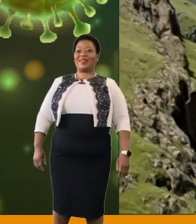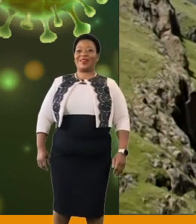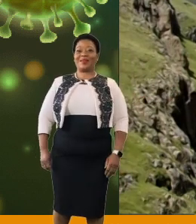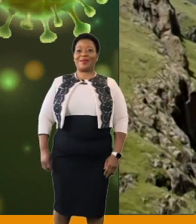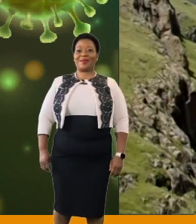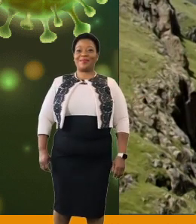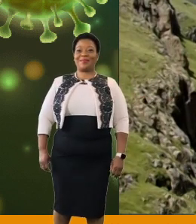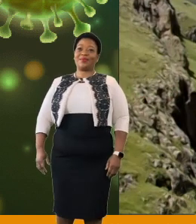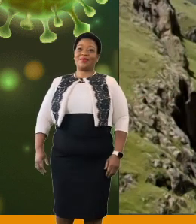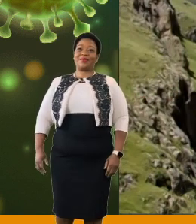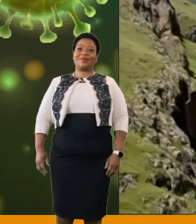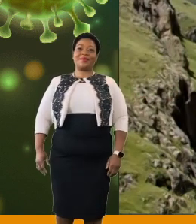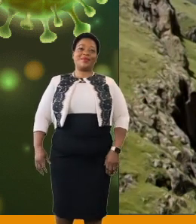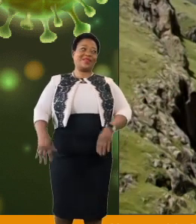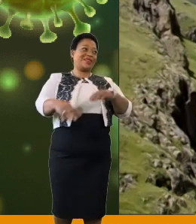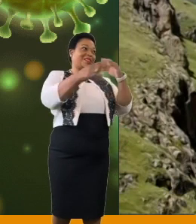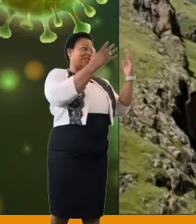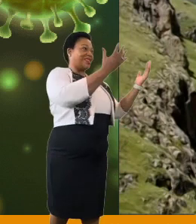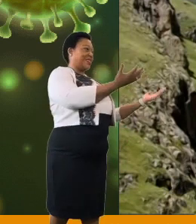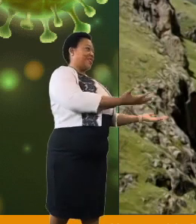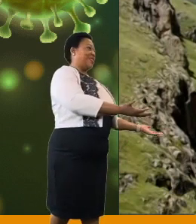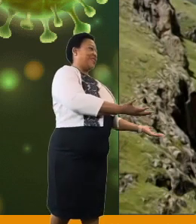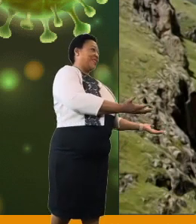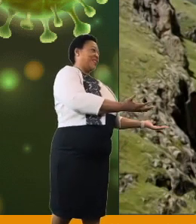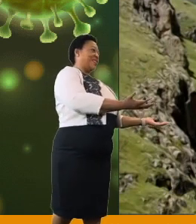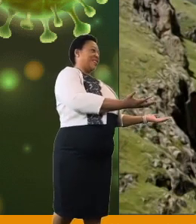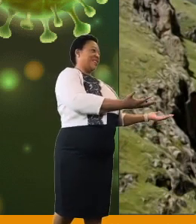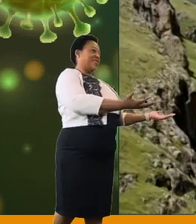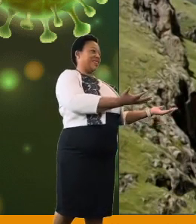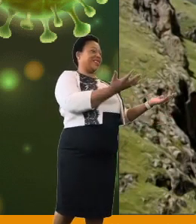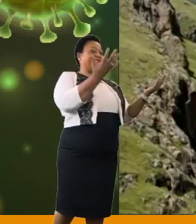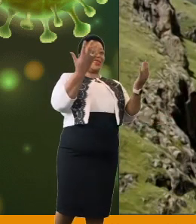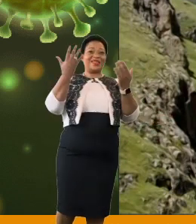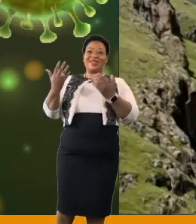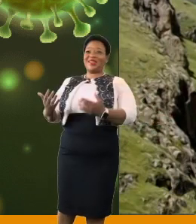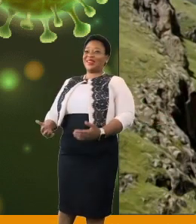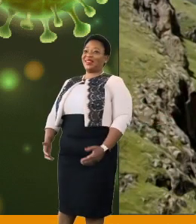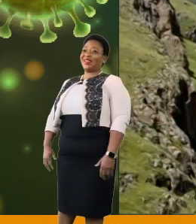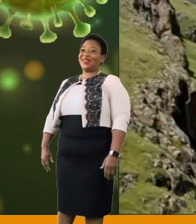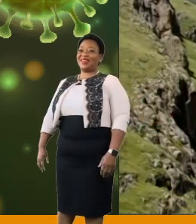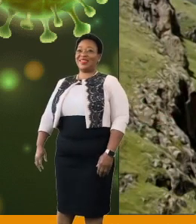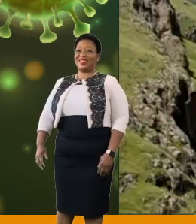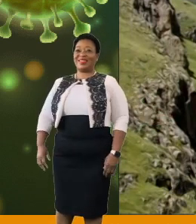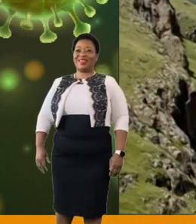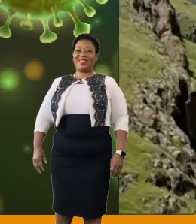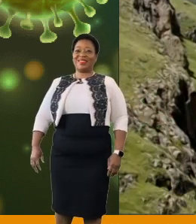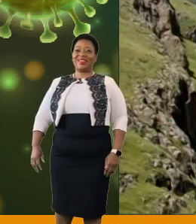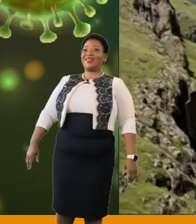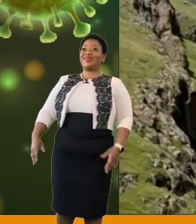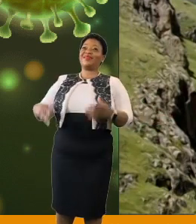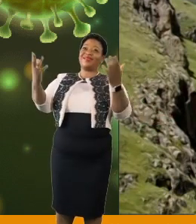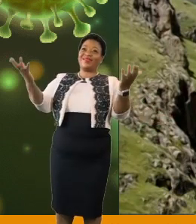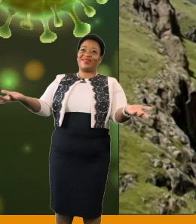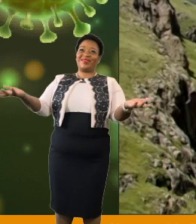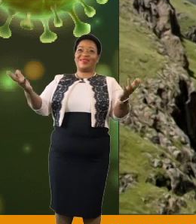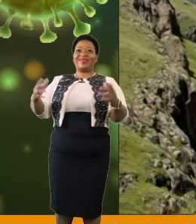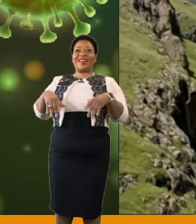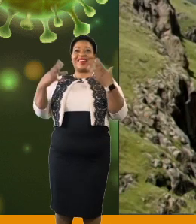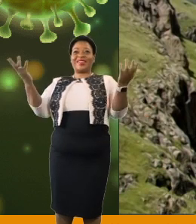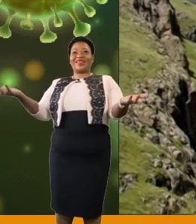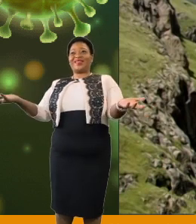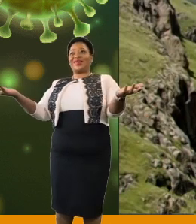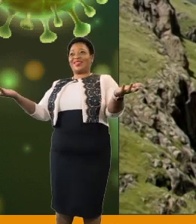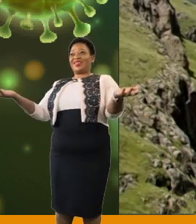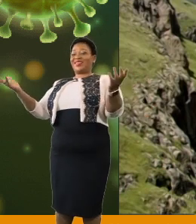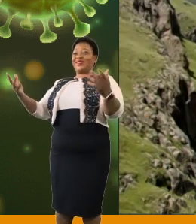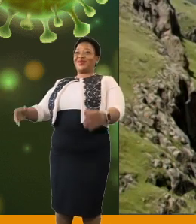Neville also emphasized that quite strongly, and we do agree that needs to be supported equally,